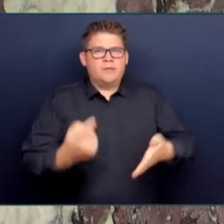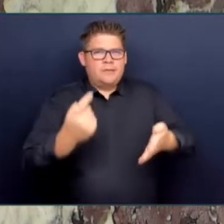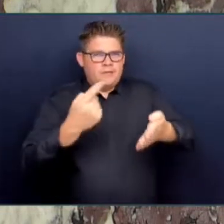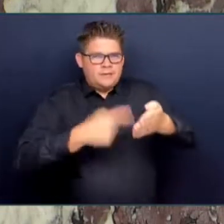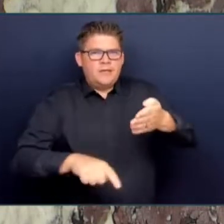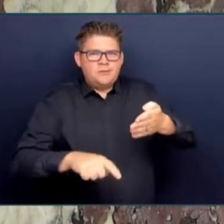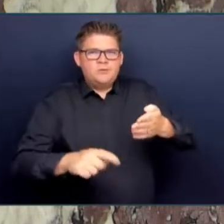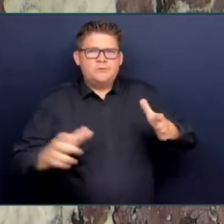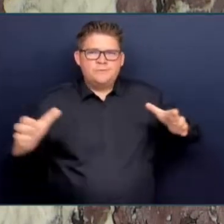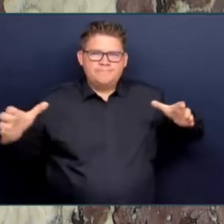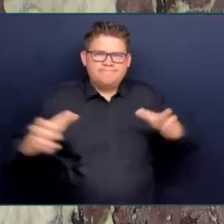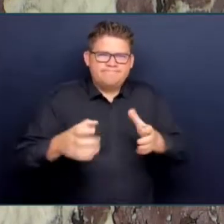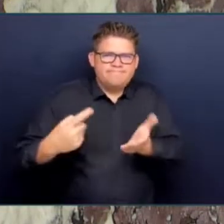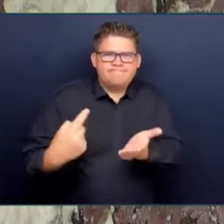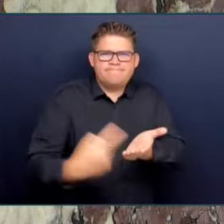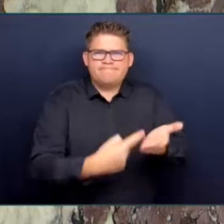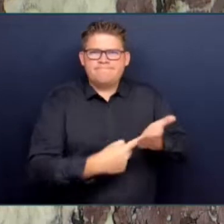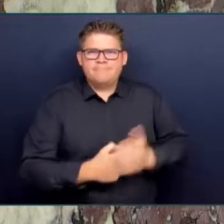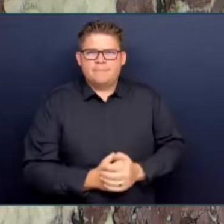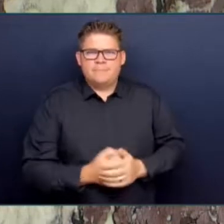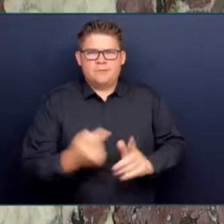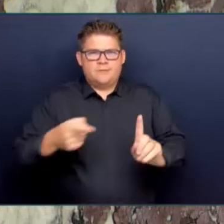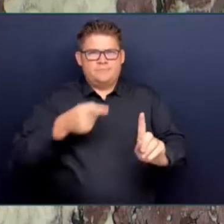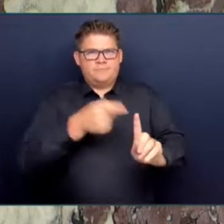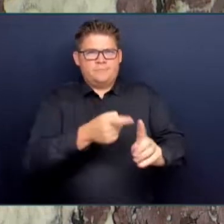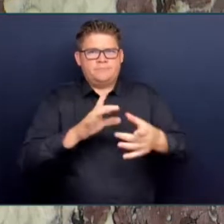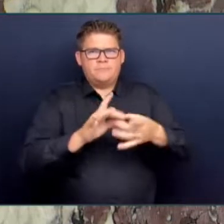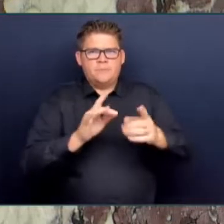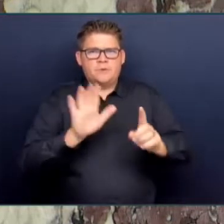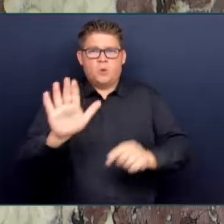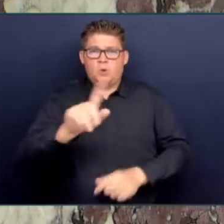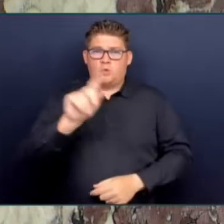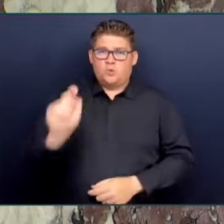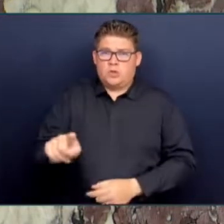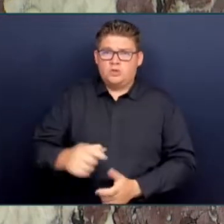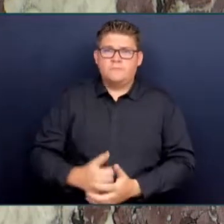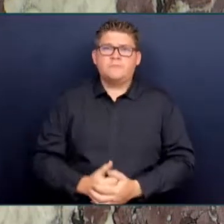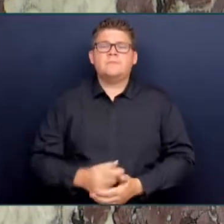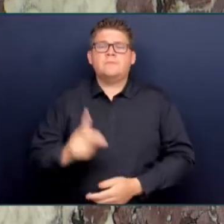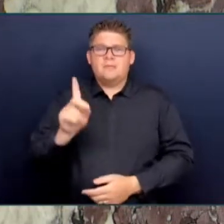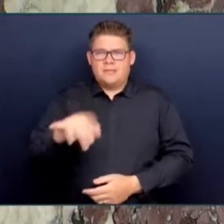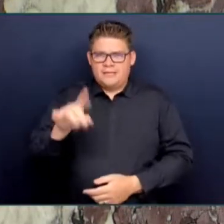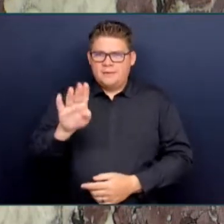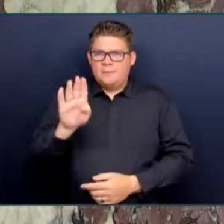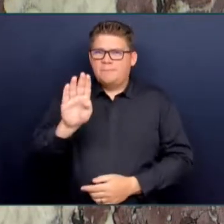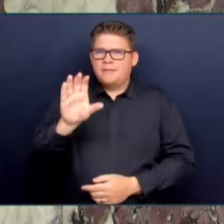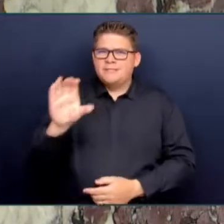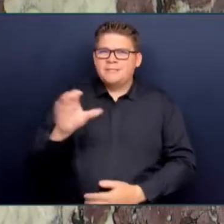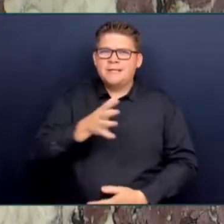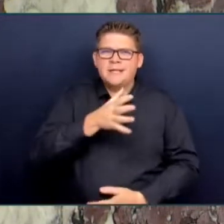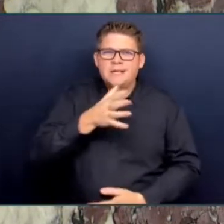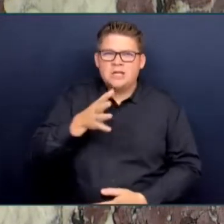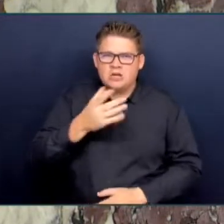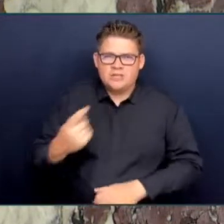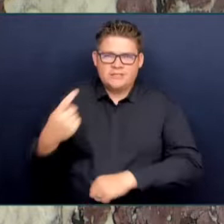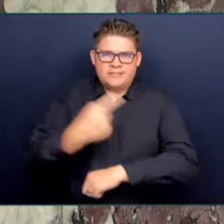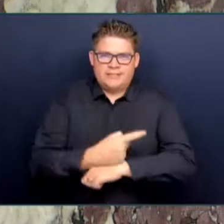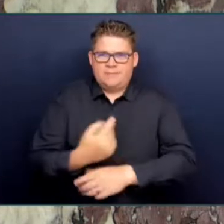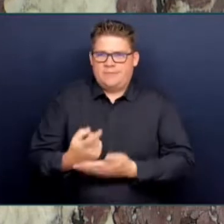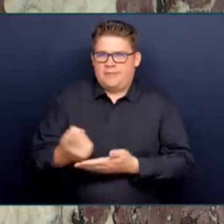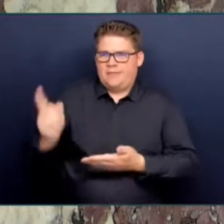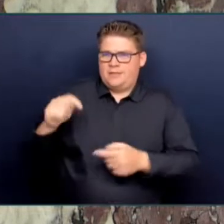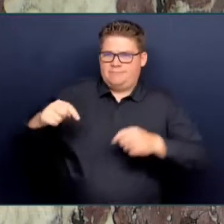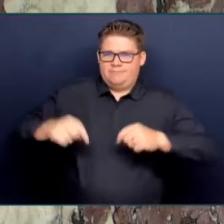question, we did have BC Ag Days here in the legislature this week, and I know farmers are dealing